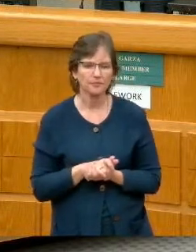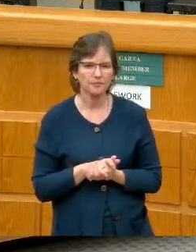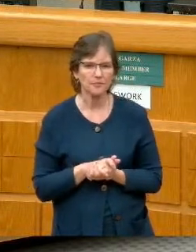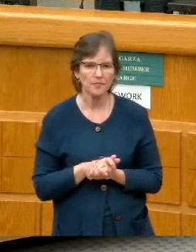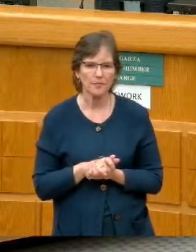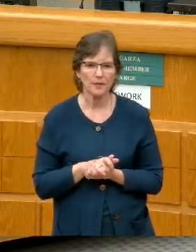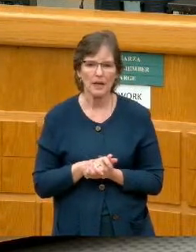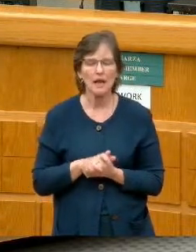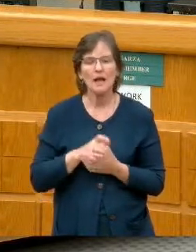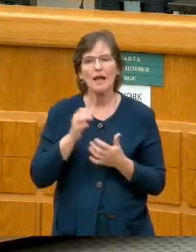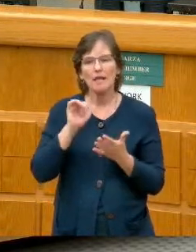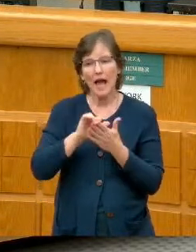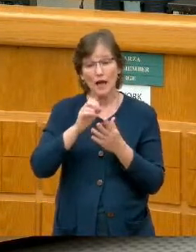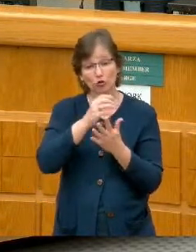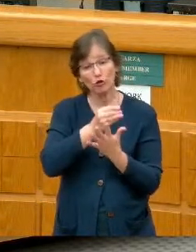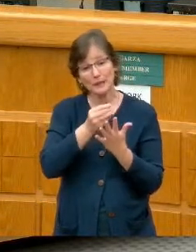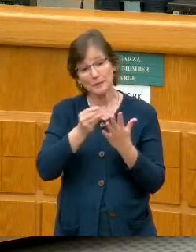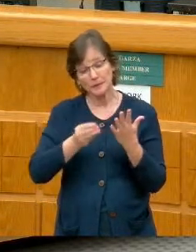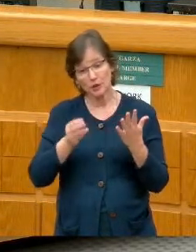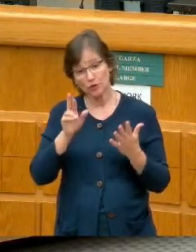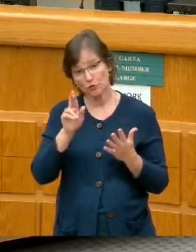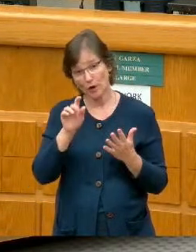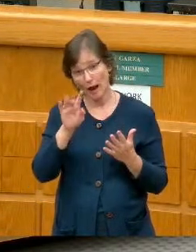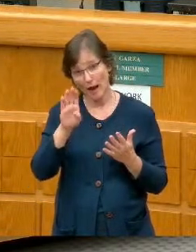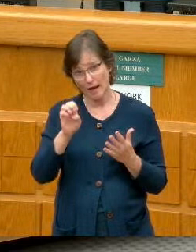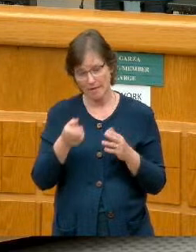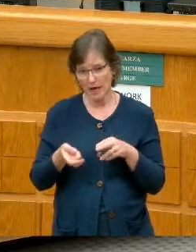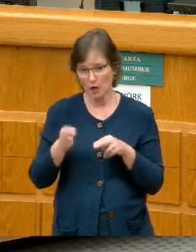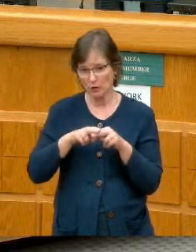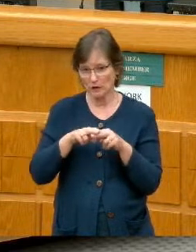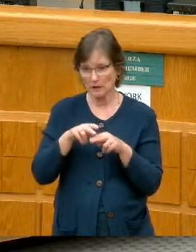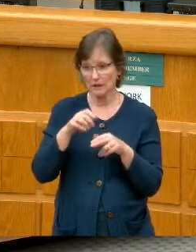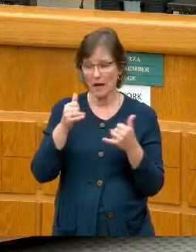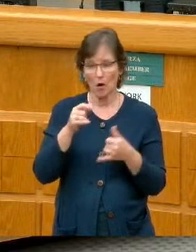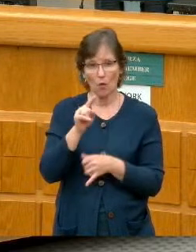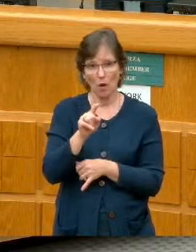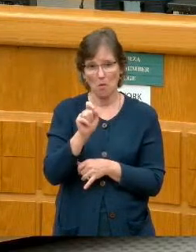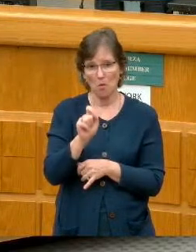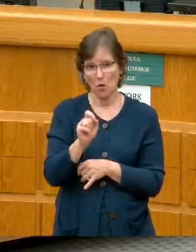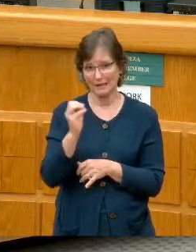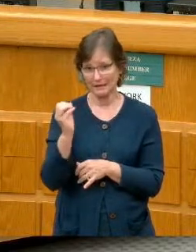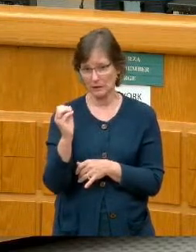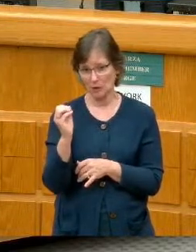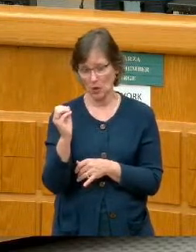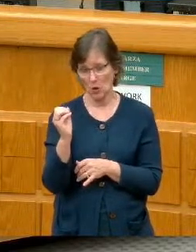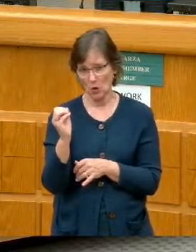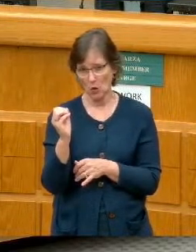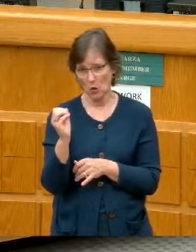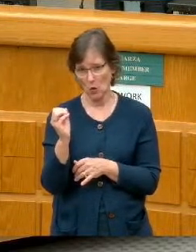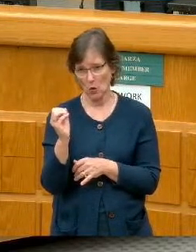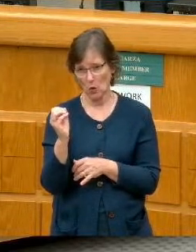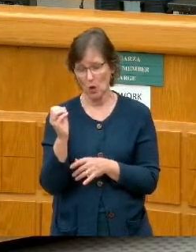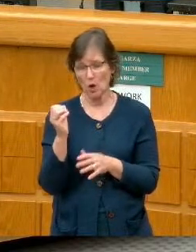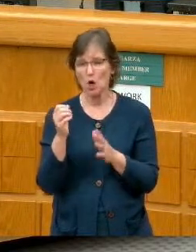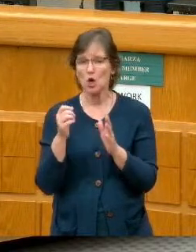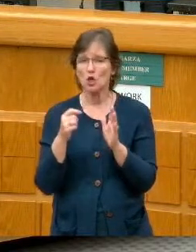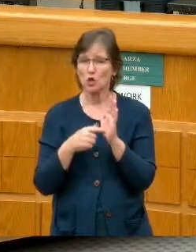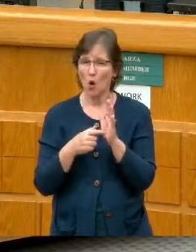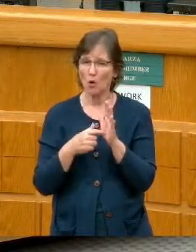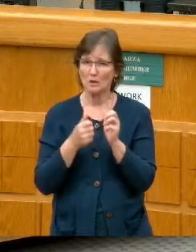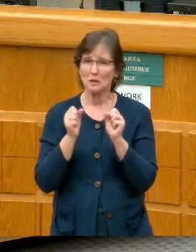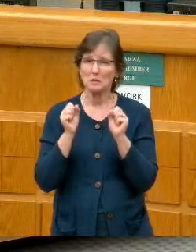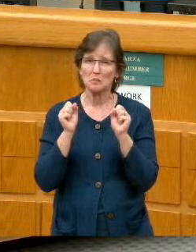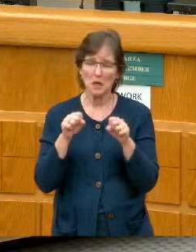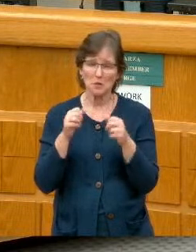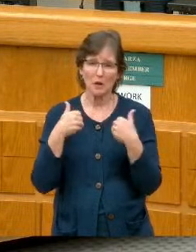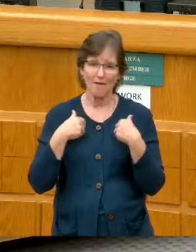from predicted hospitalizations from what's been simulated. So all of that points to a higher transmission rate than